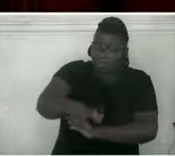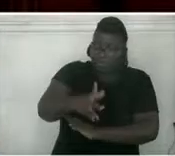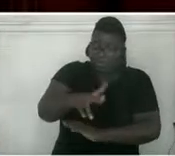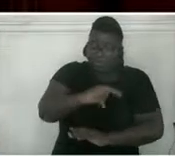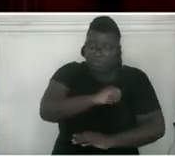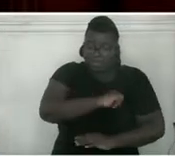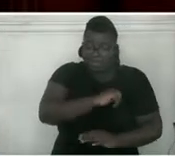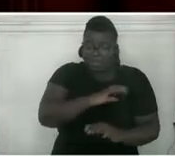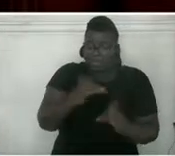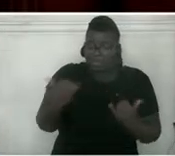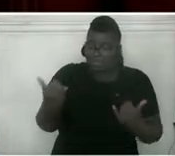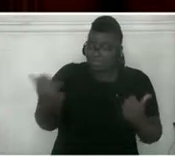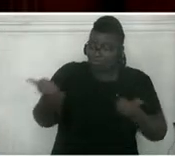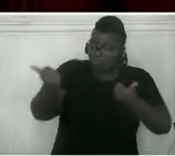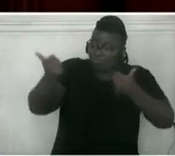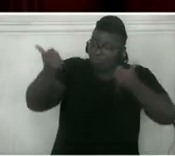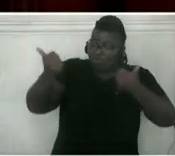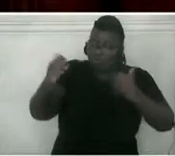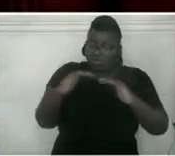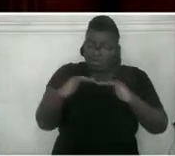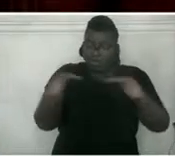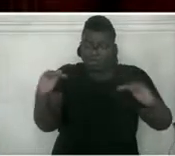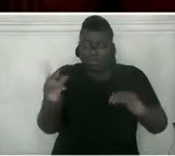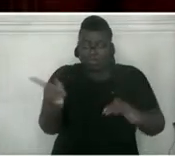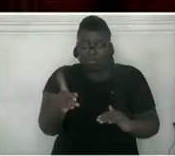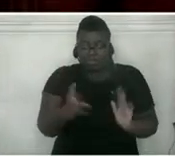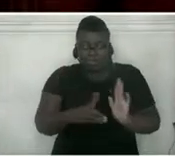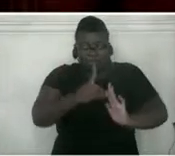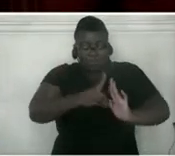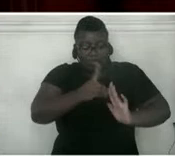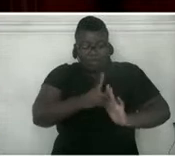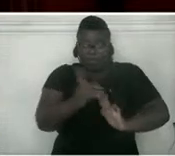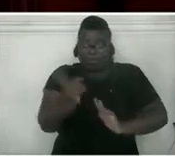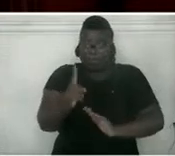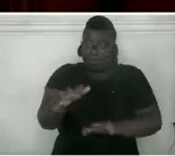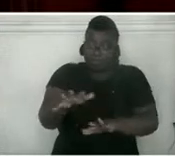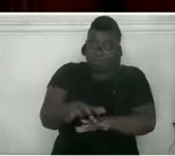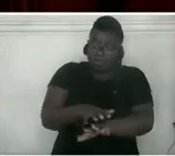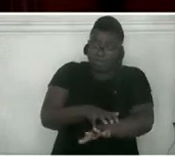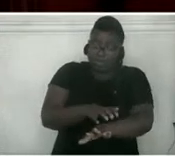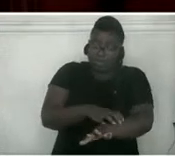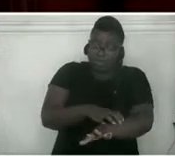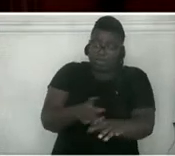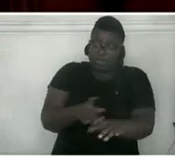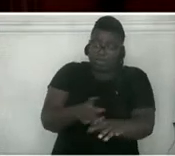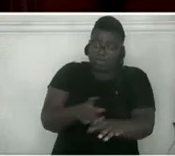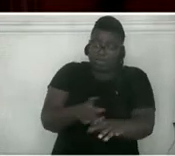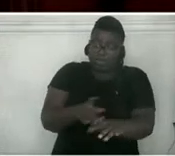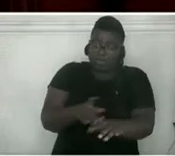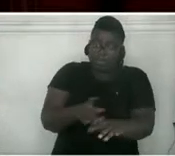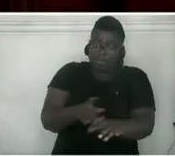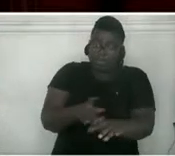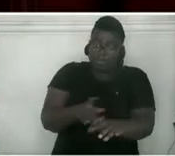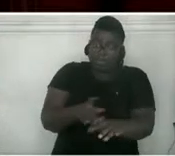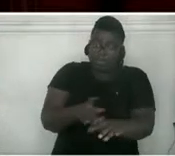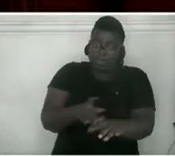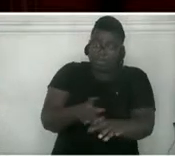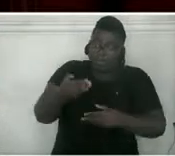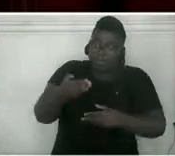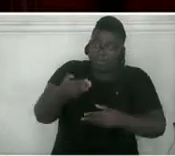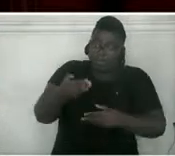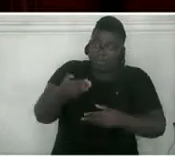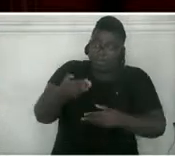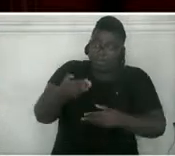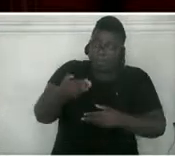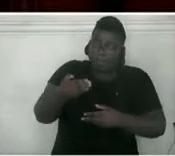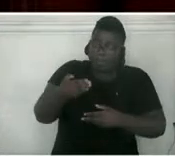is at the advanced stage in the development of agriculture and agro-processing master plan, which